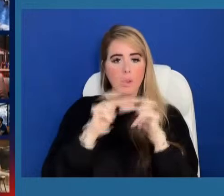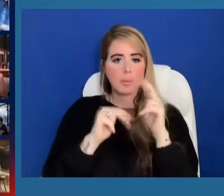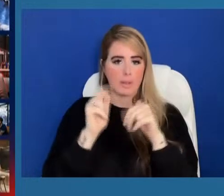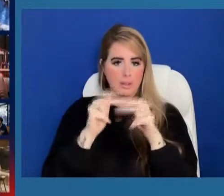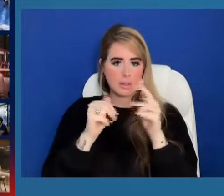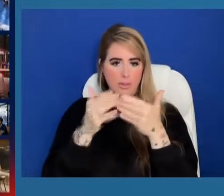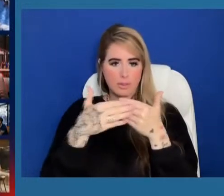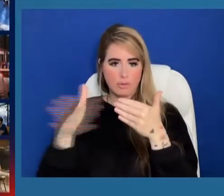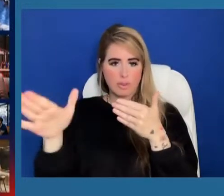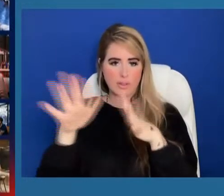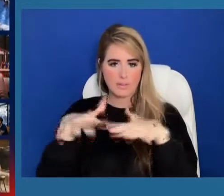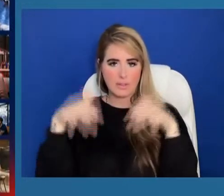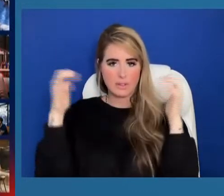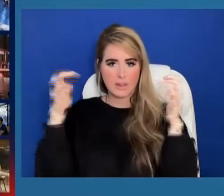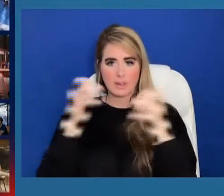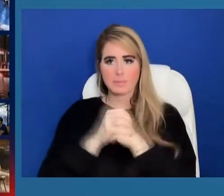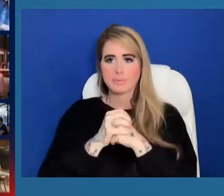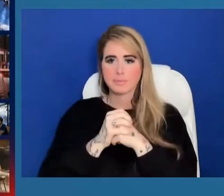stadium.